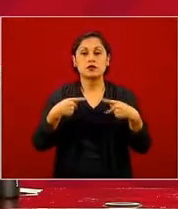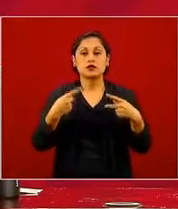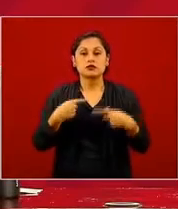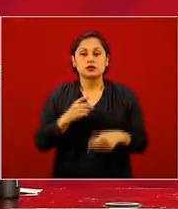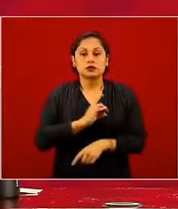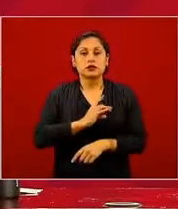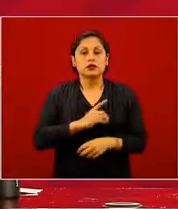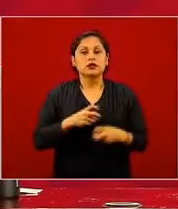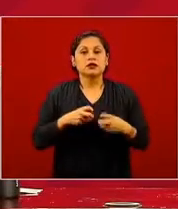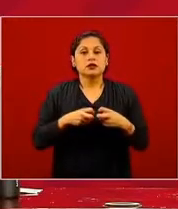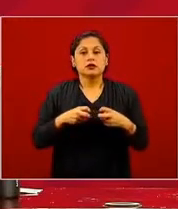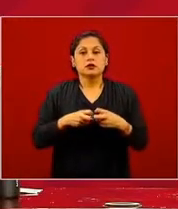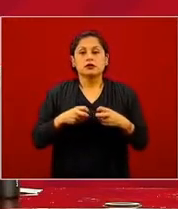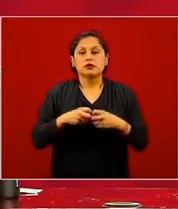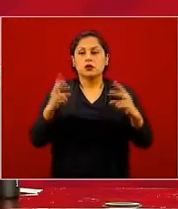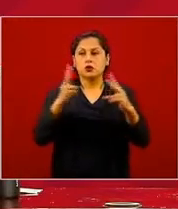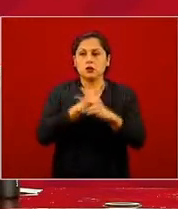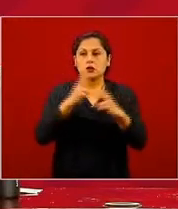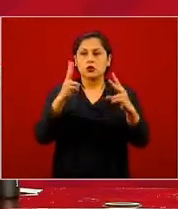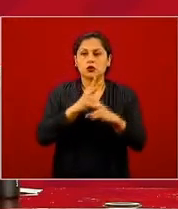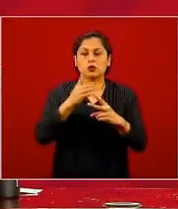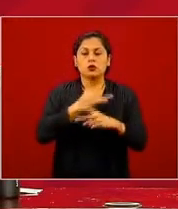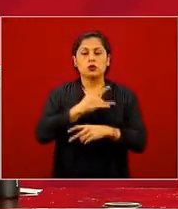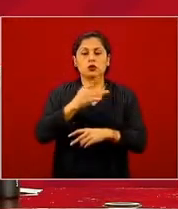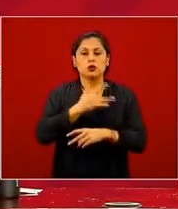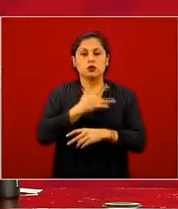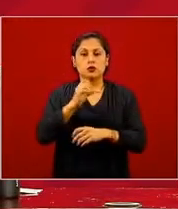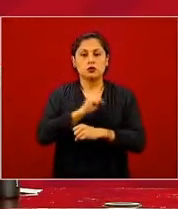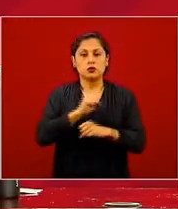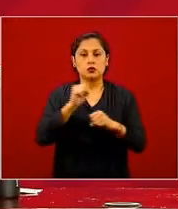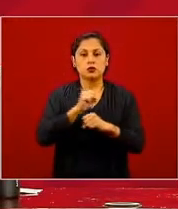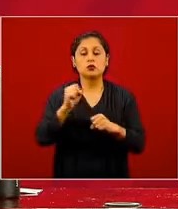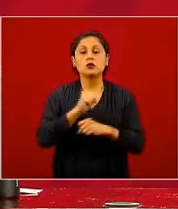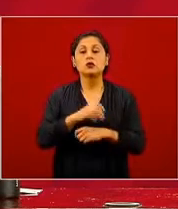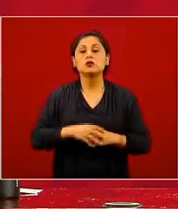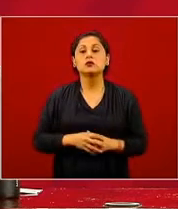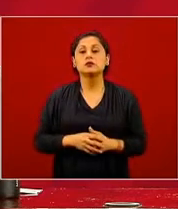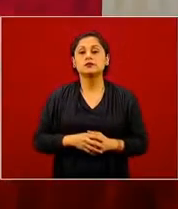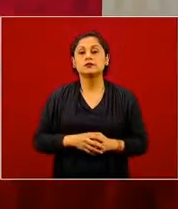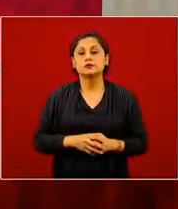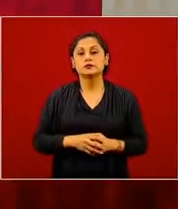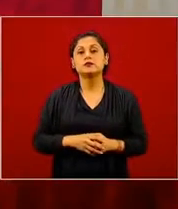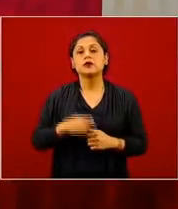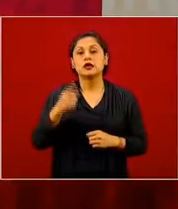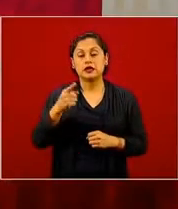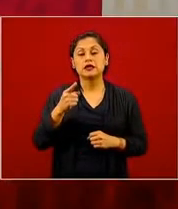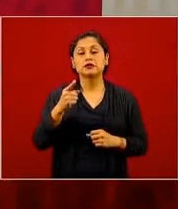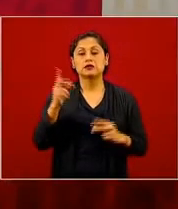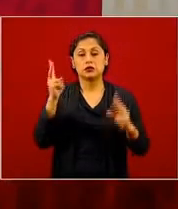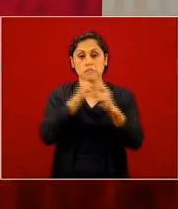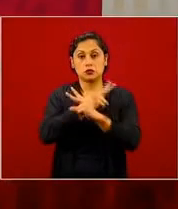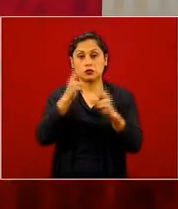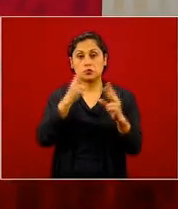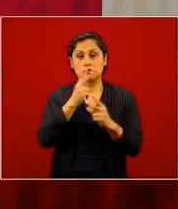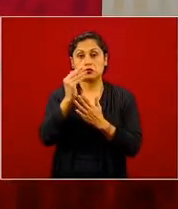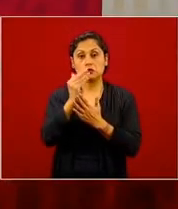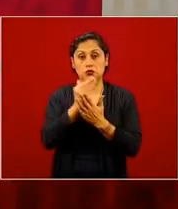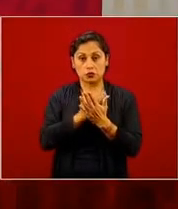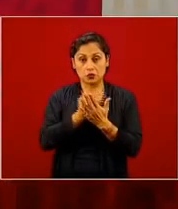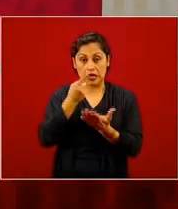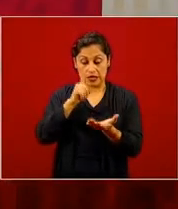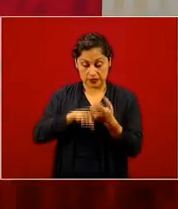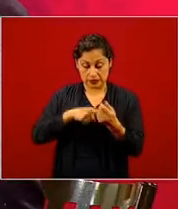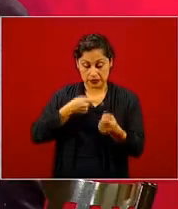when someone's having a problem of anxiety, acute anxiety, and they start breathing fast.